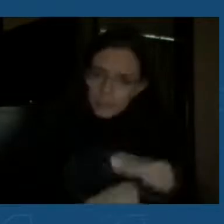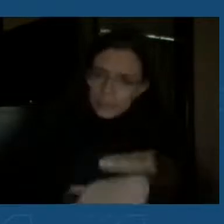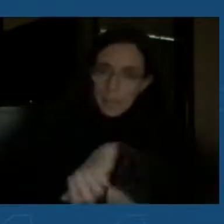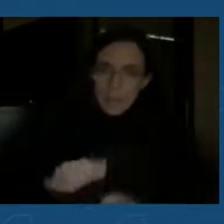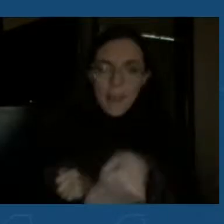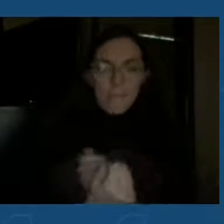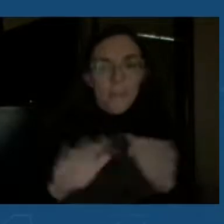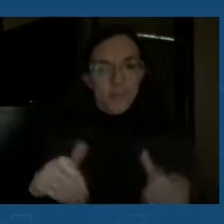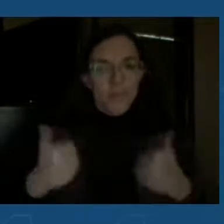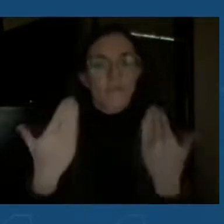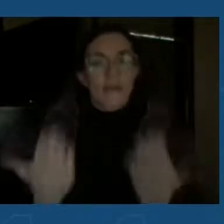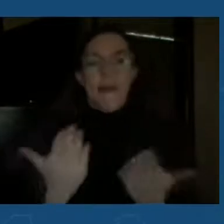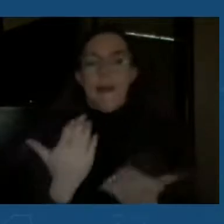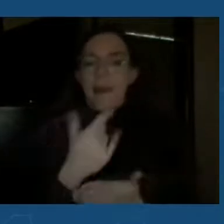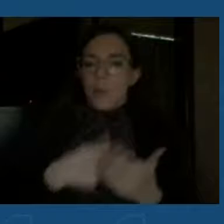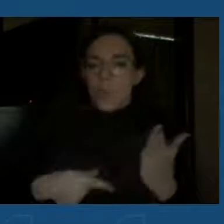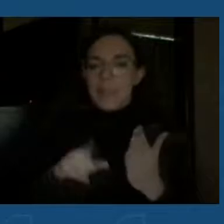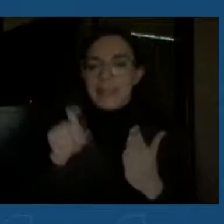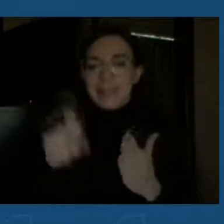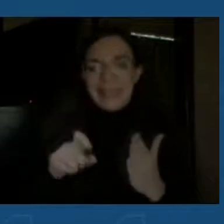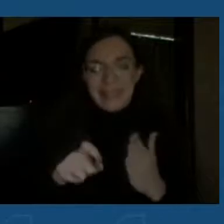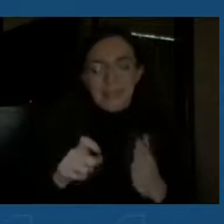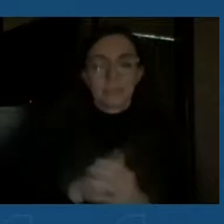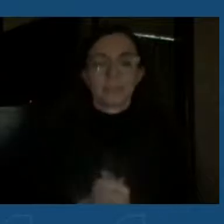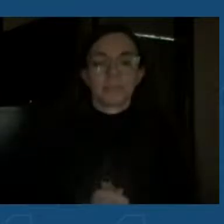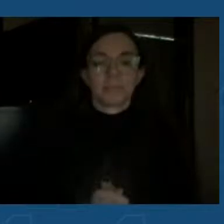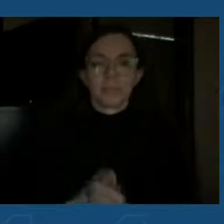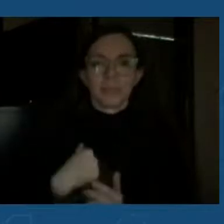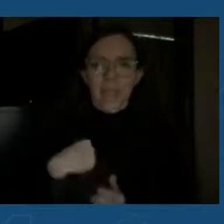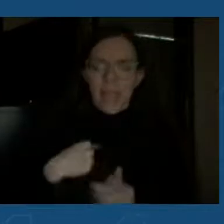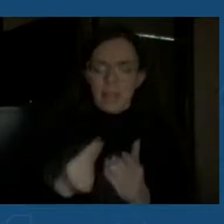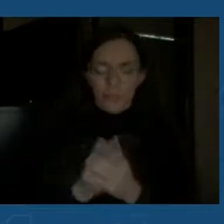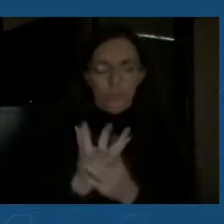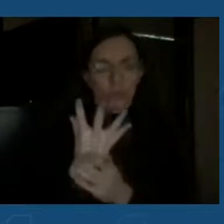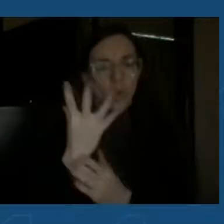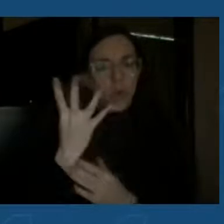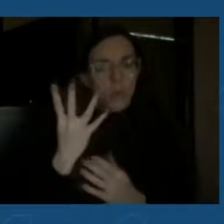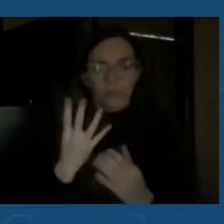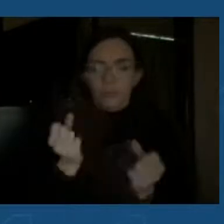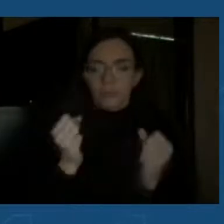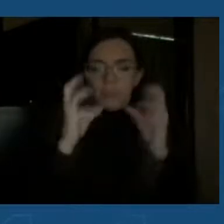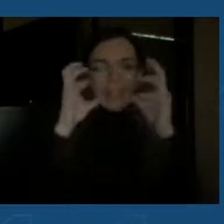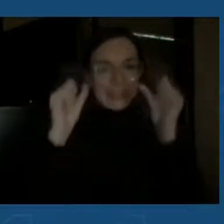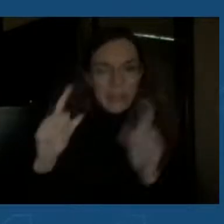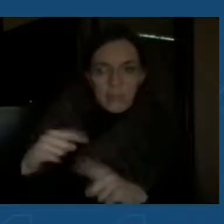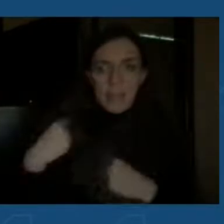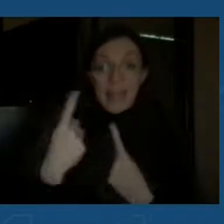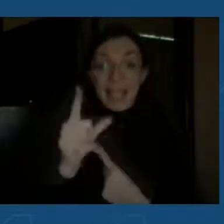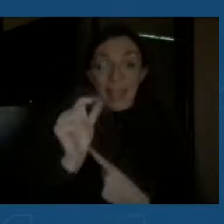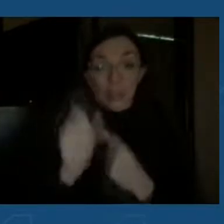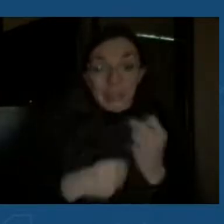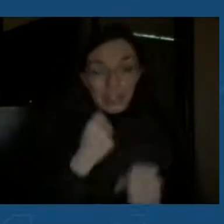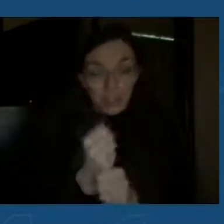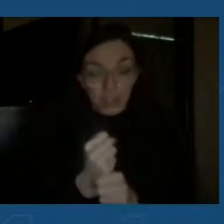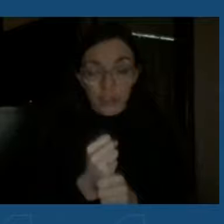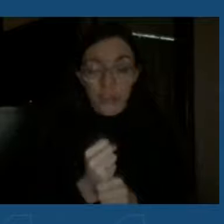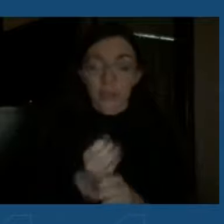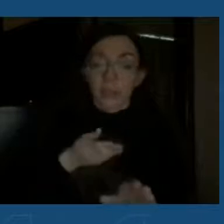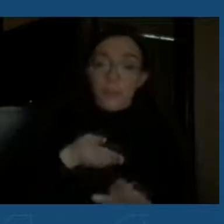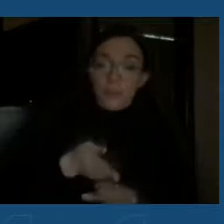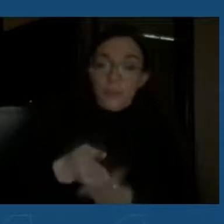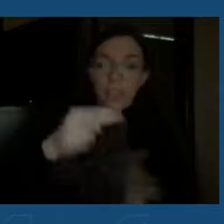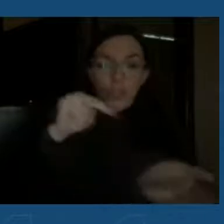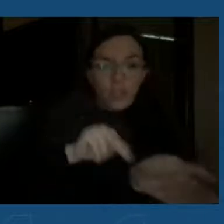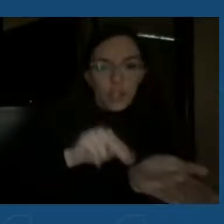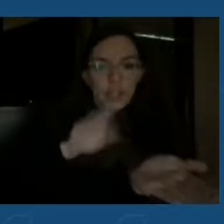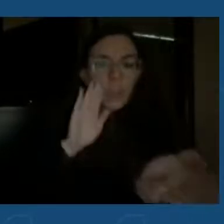I have grown tremendously in the last 20 years. This profession alone, nursing, will provide you with opportunities